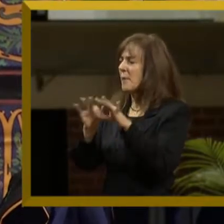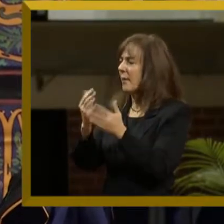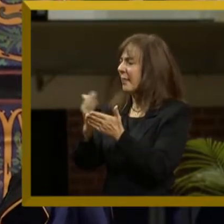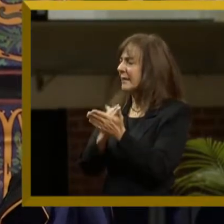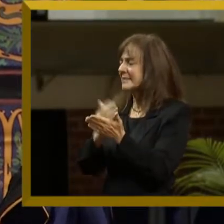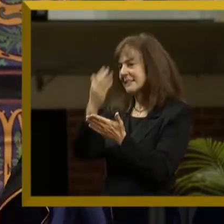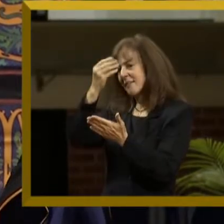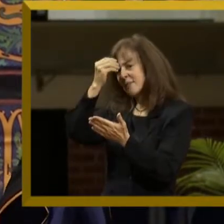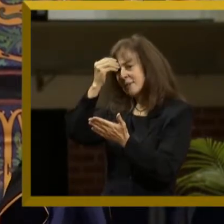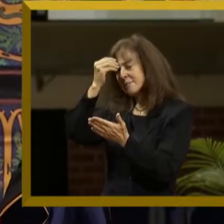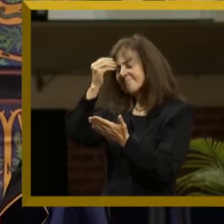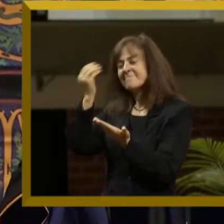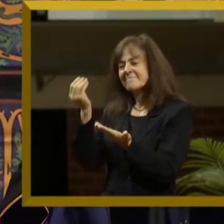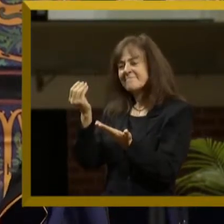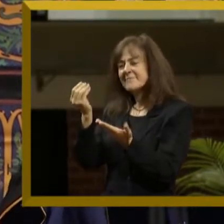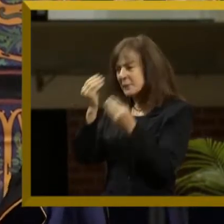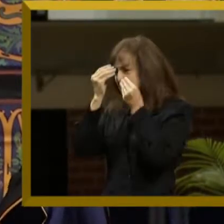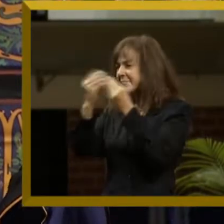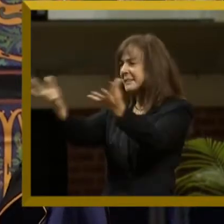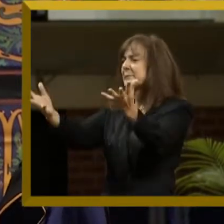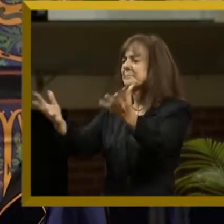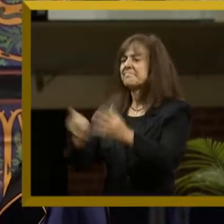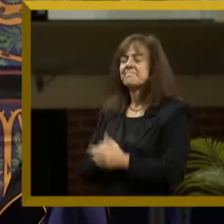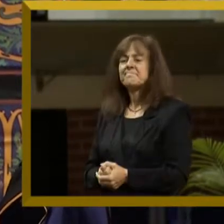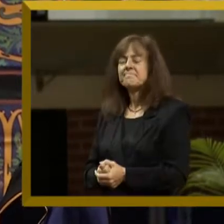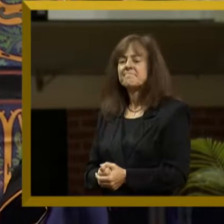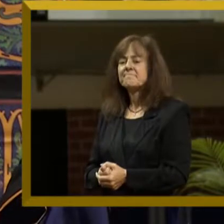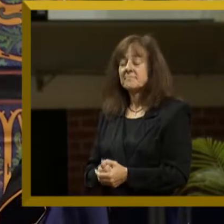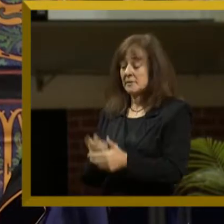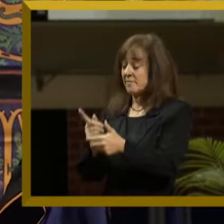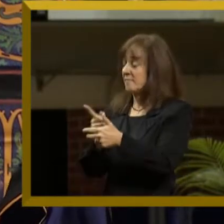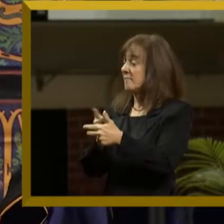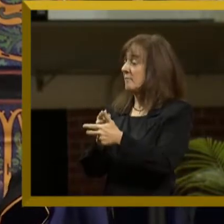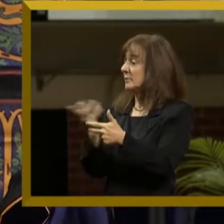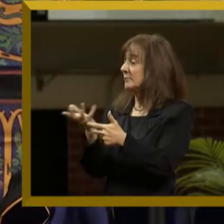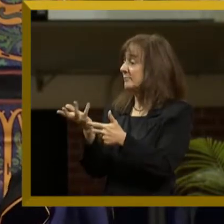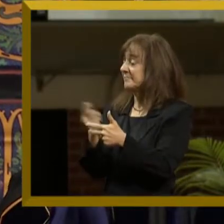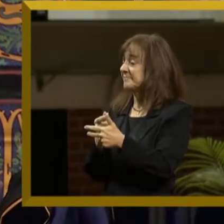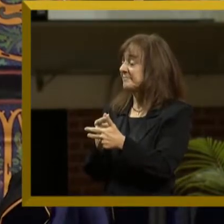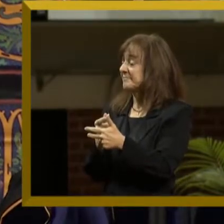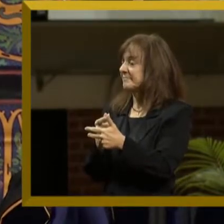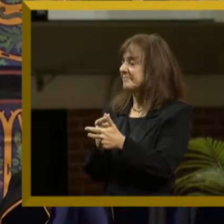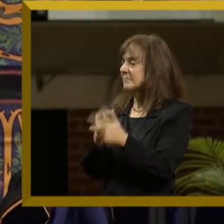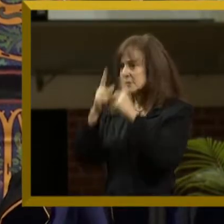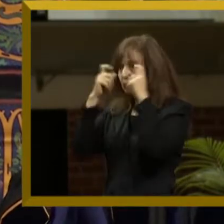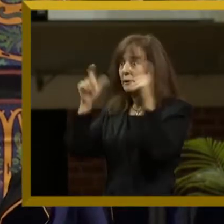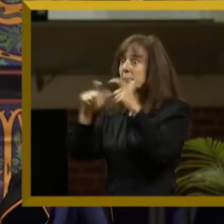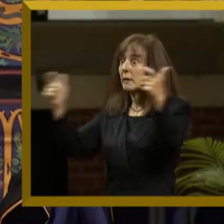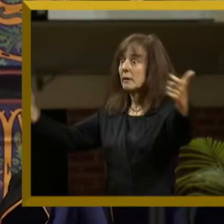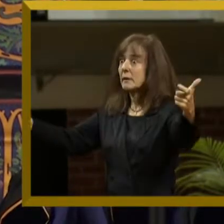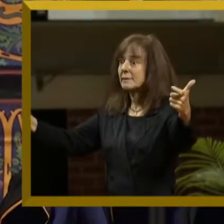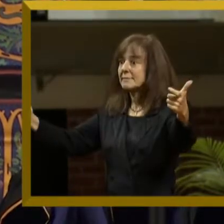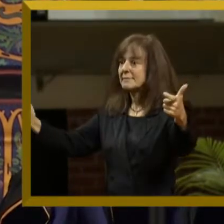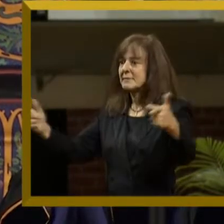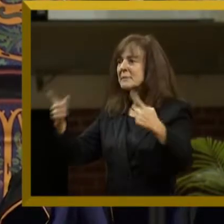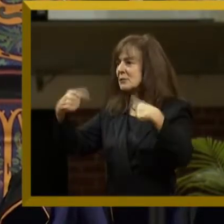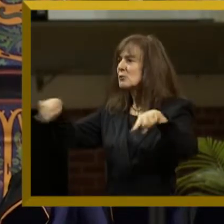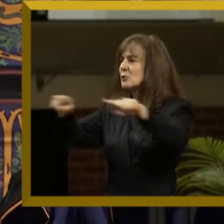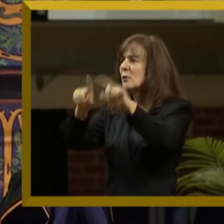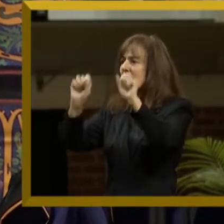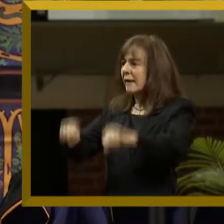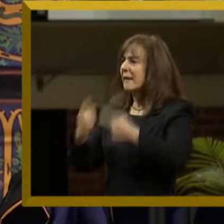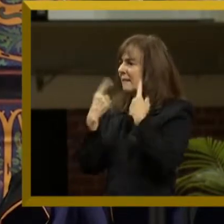learned in my journey that I wanted to pass along to you. Lesson number one, dream big because you can